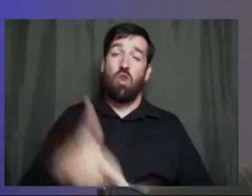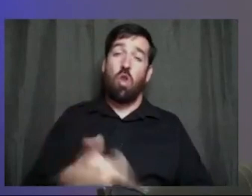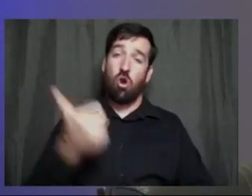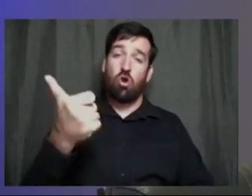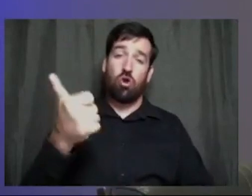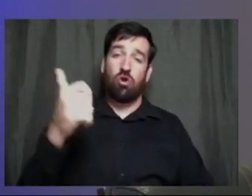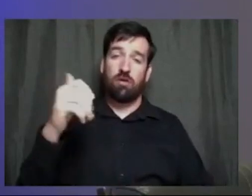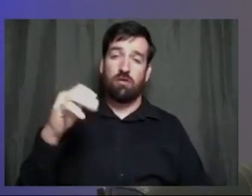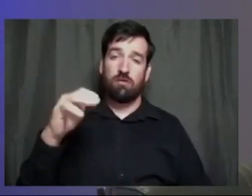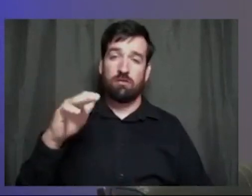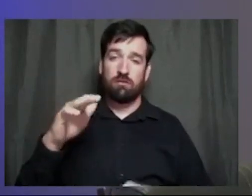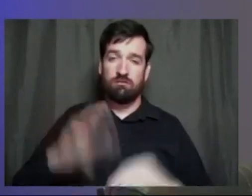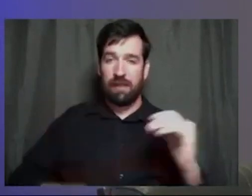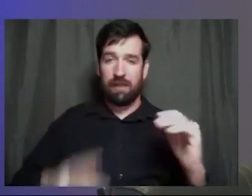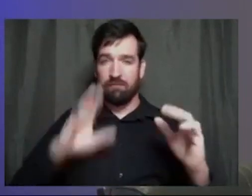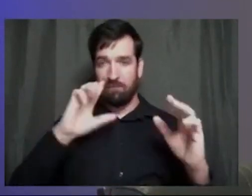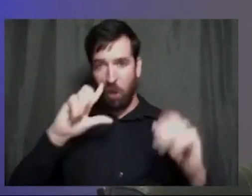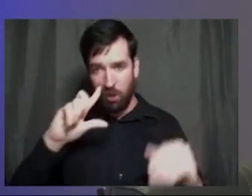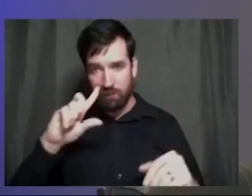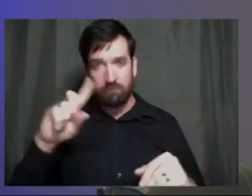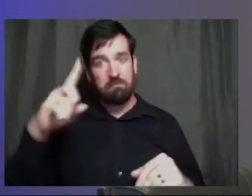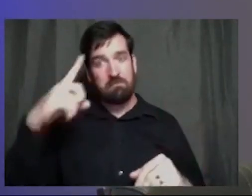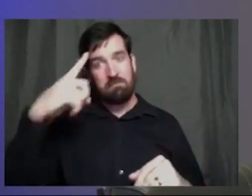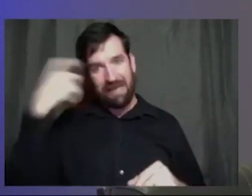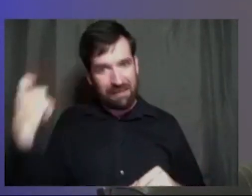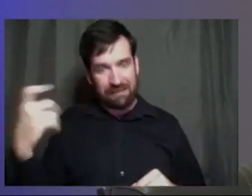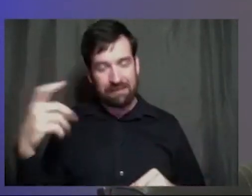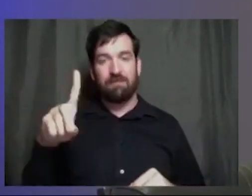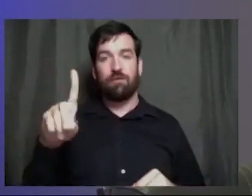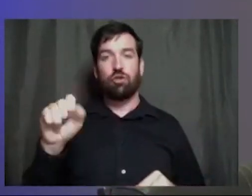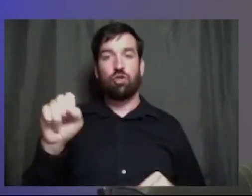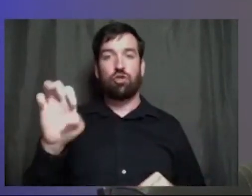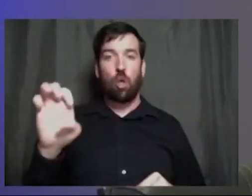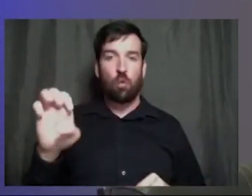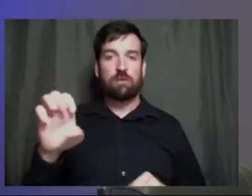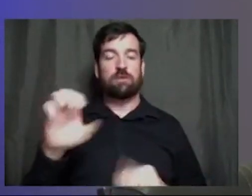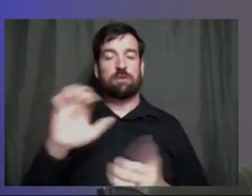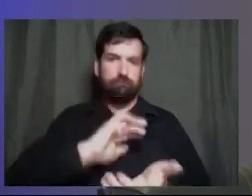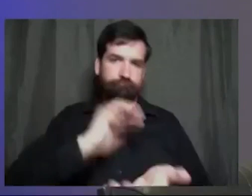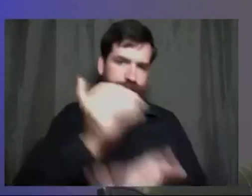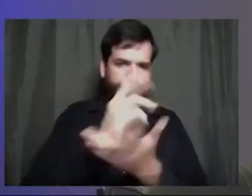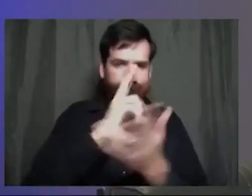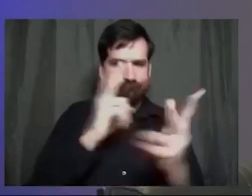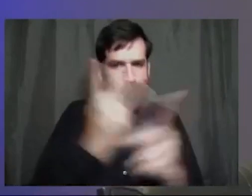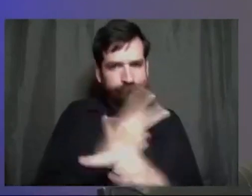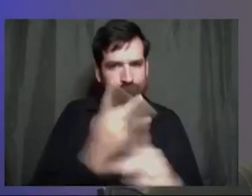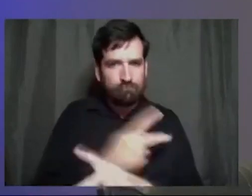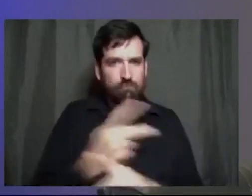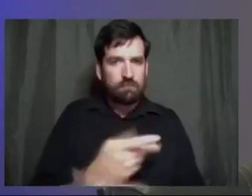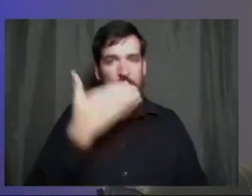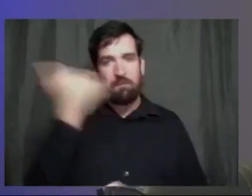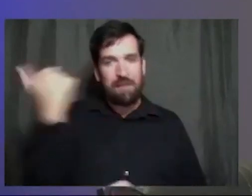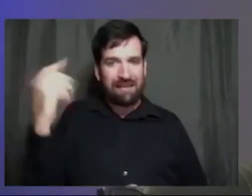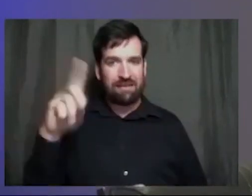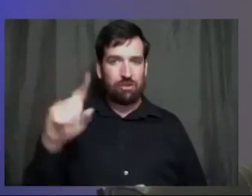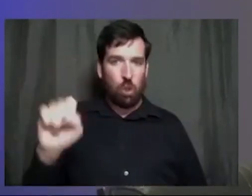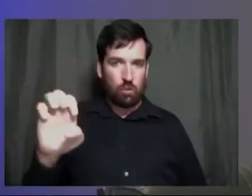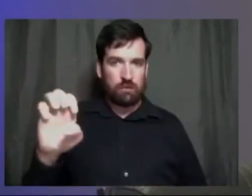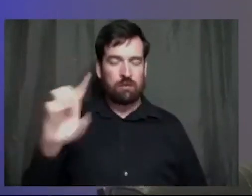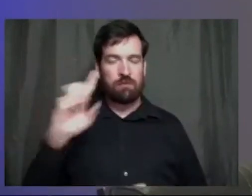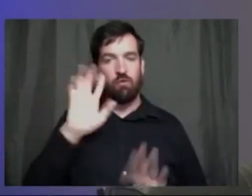originally thought because of doing the dose finding studies and really figuring out what the best dose is for those youngest children all the way up